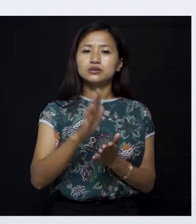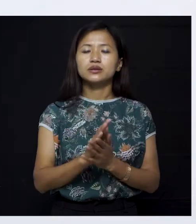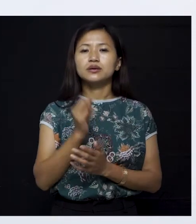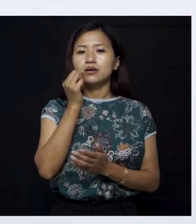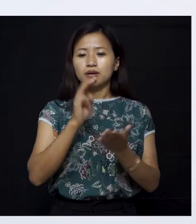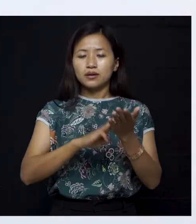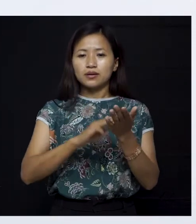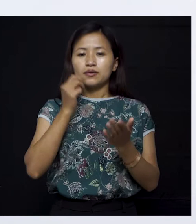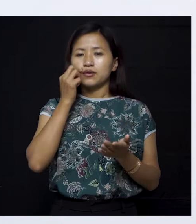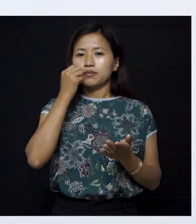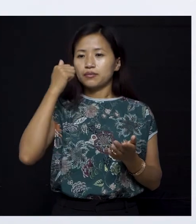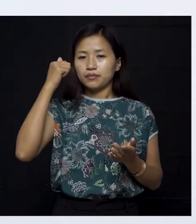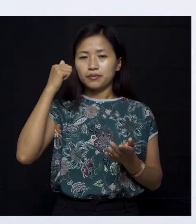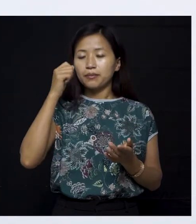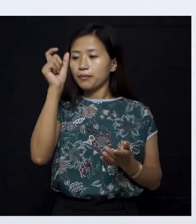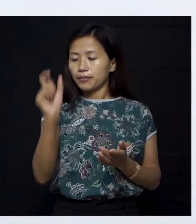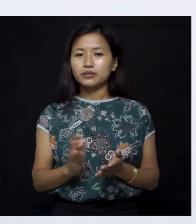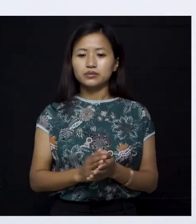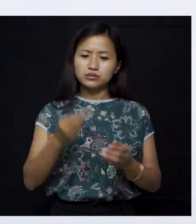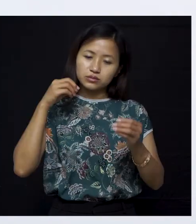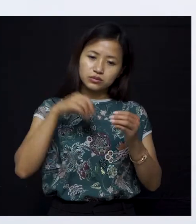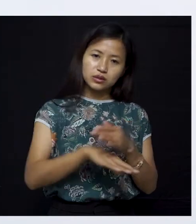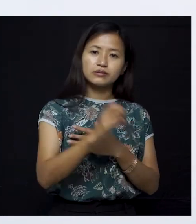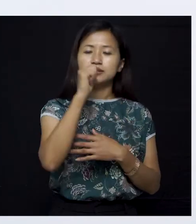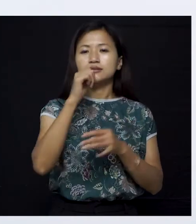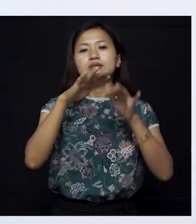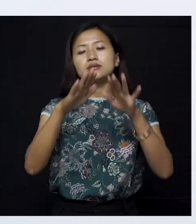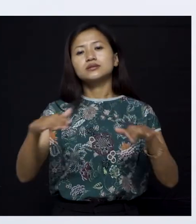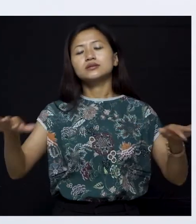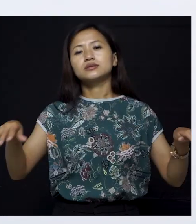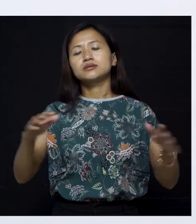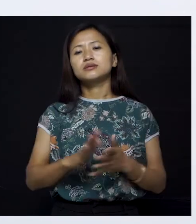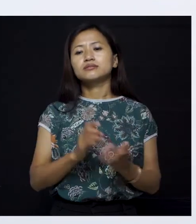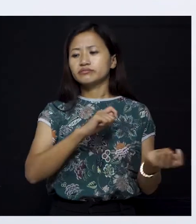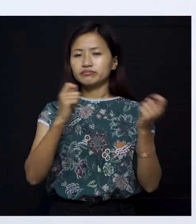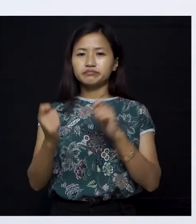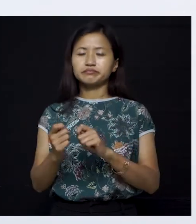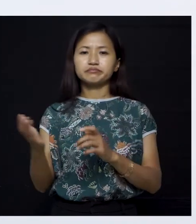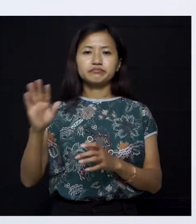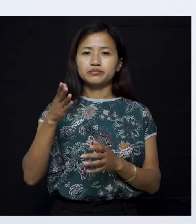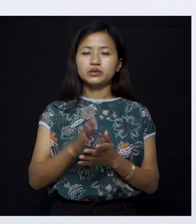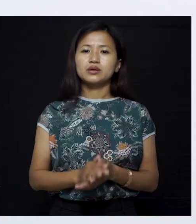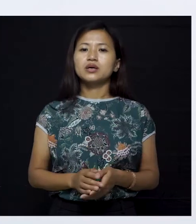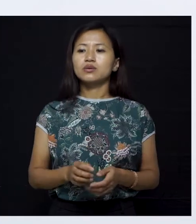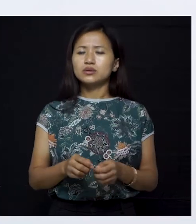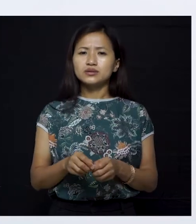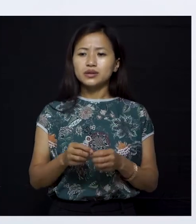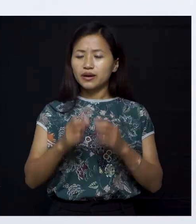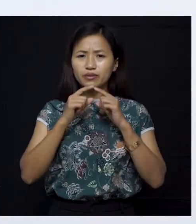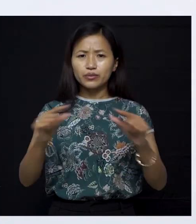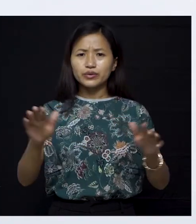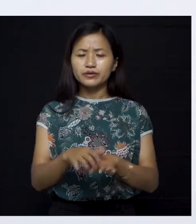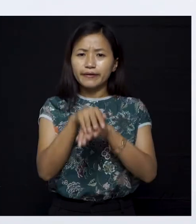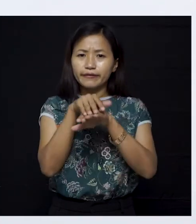was drowned in the sea, right? He did not return back after he left out to the sea. He was a great fisherman. And they fish not